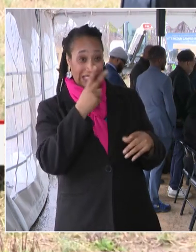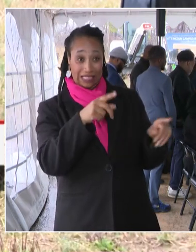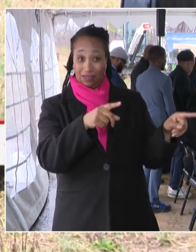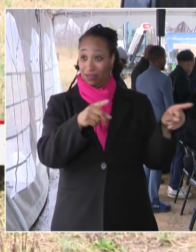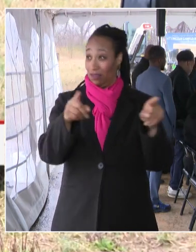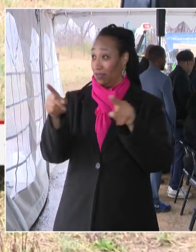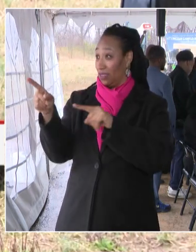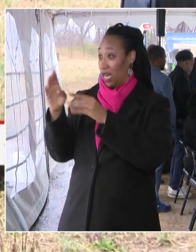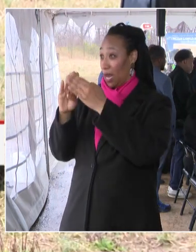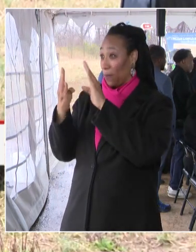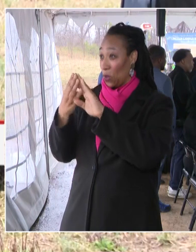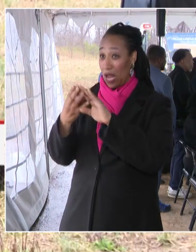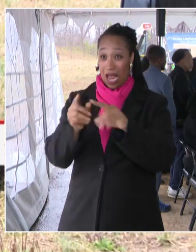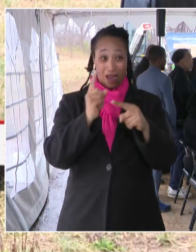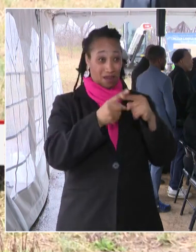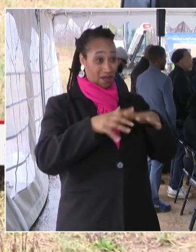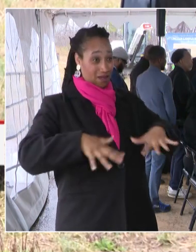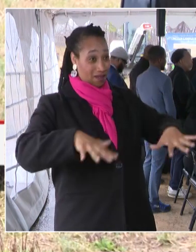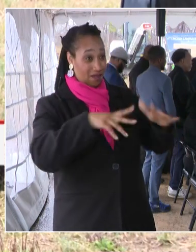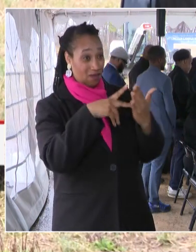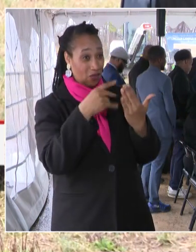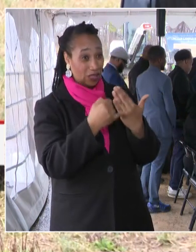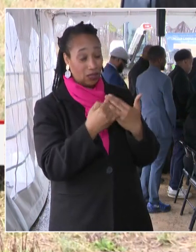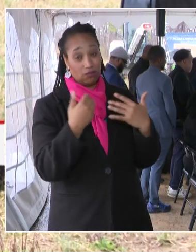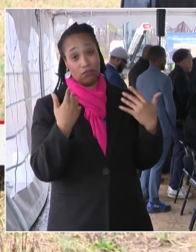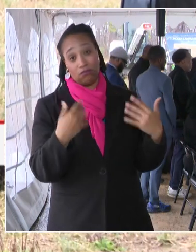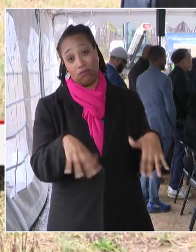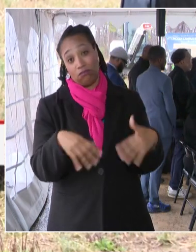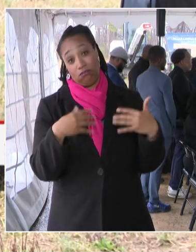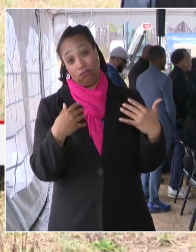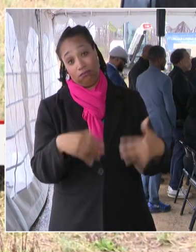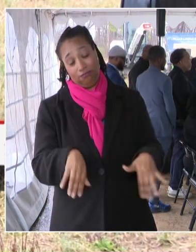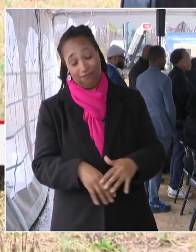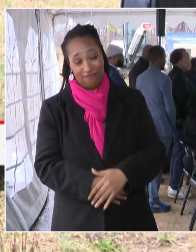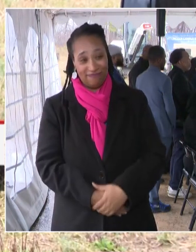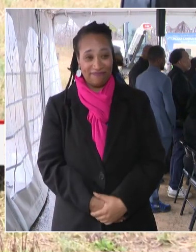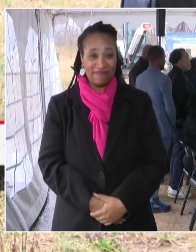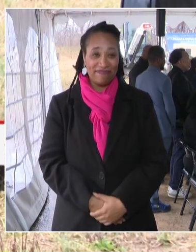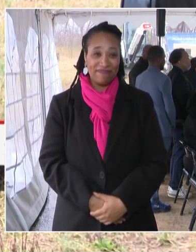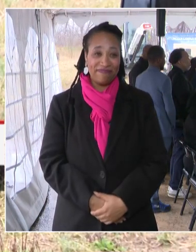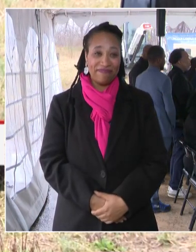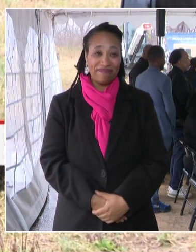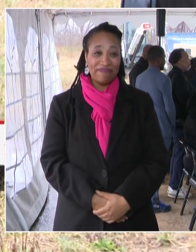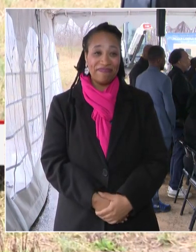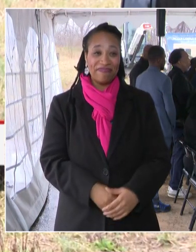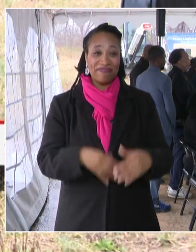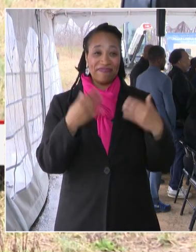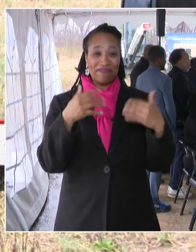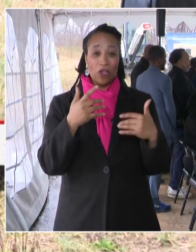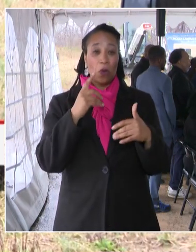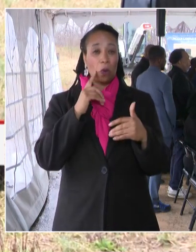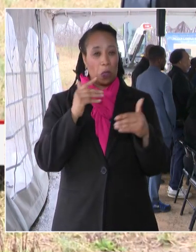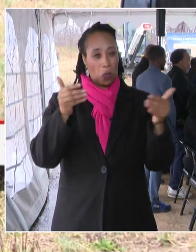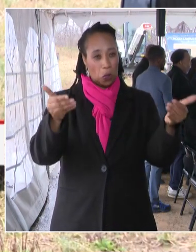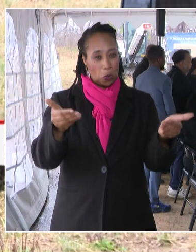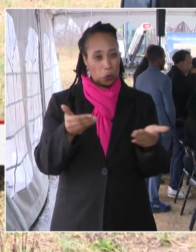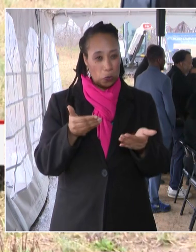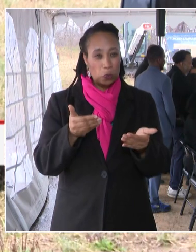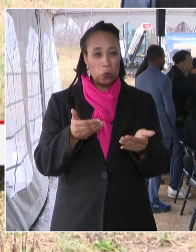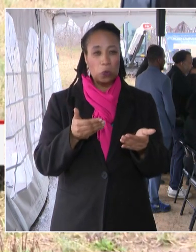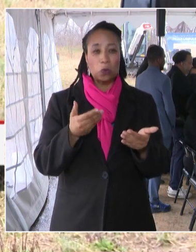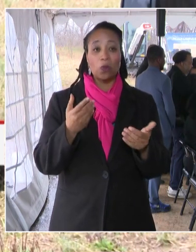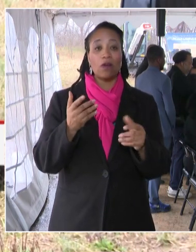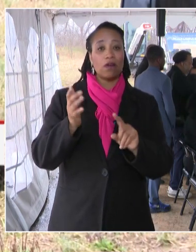were engaged and involved. And I'm pleased now to introduce your former